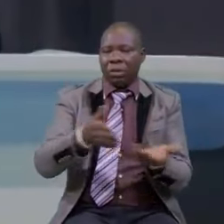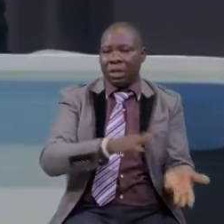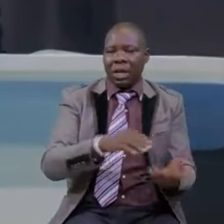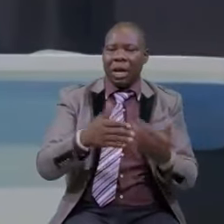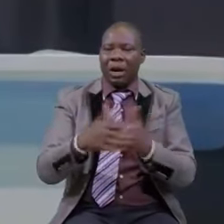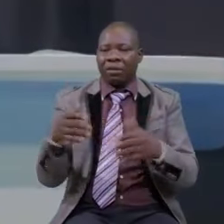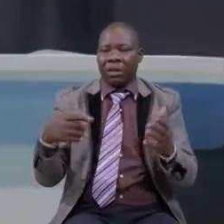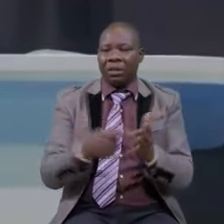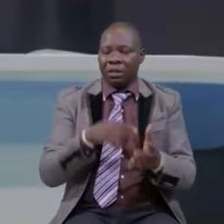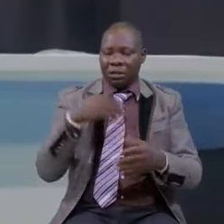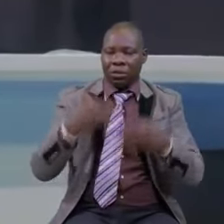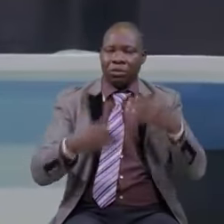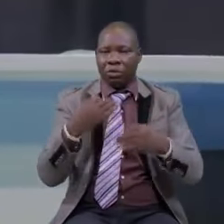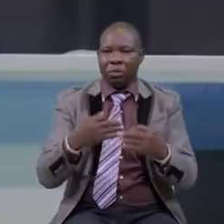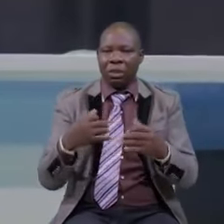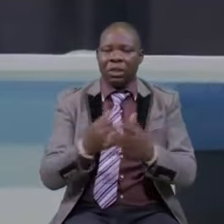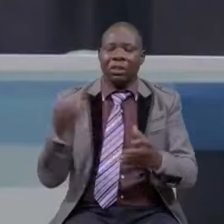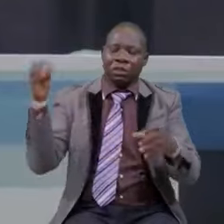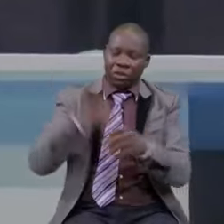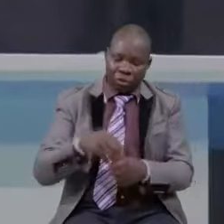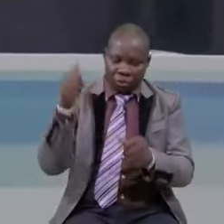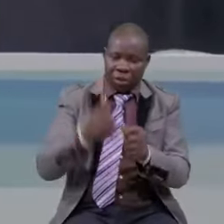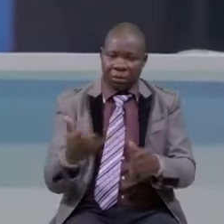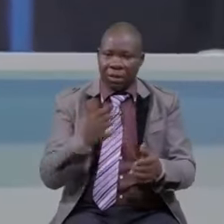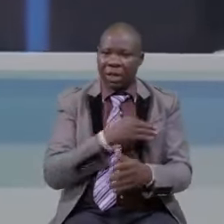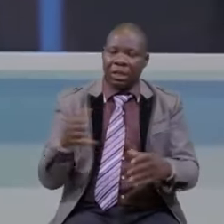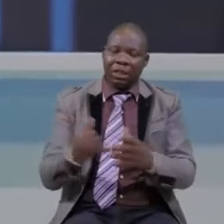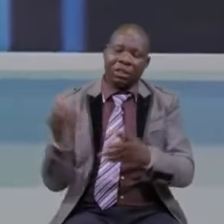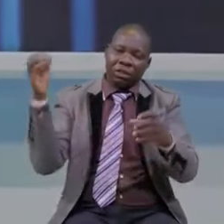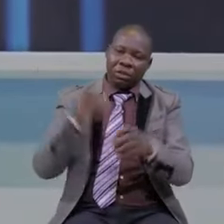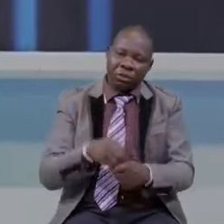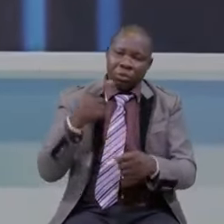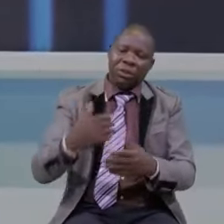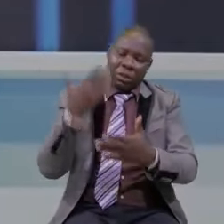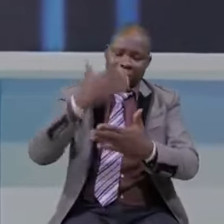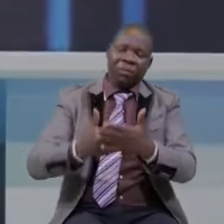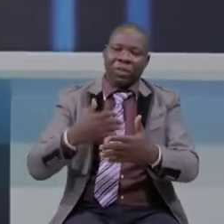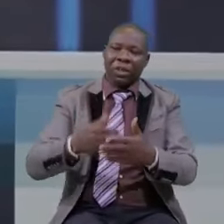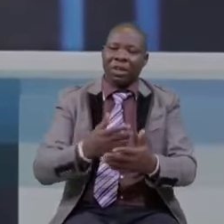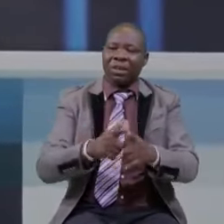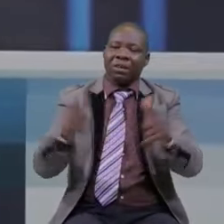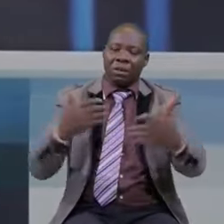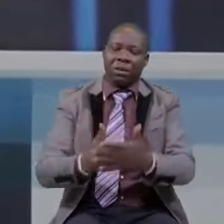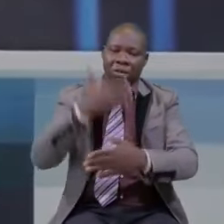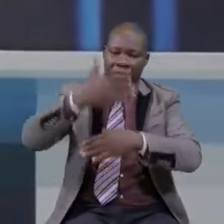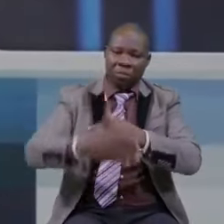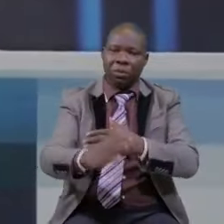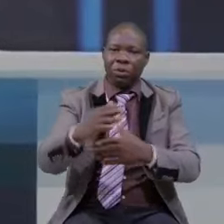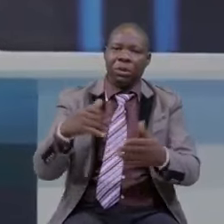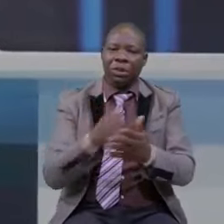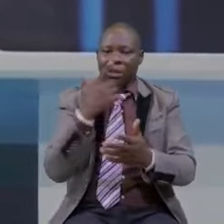everything. Then it includes the great beyond. It's an inclusive book that leads us